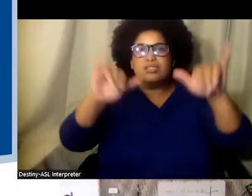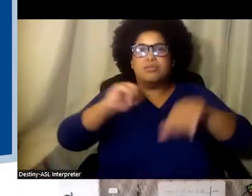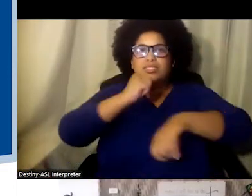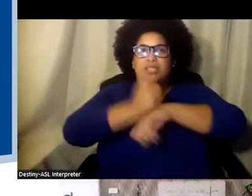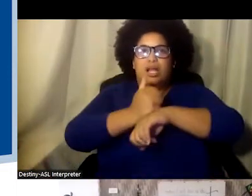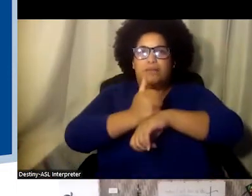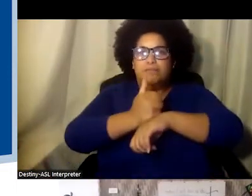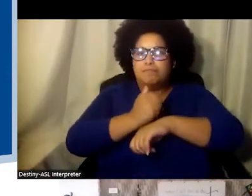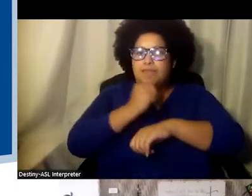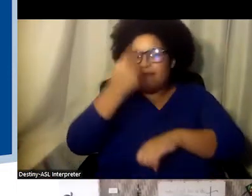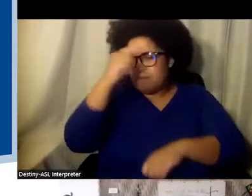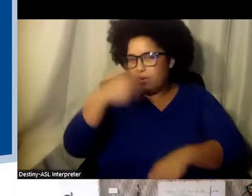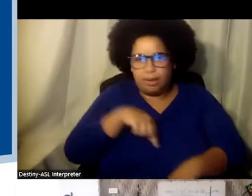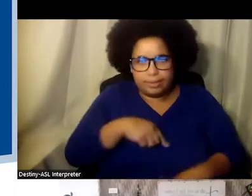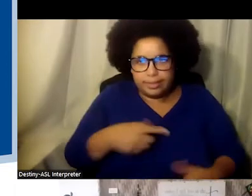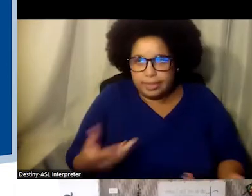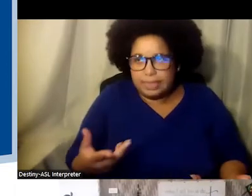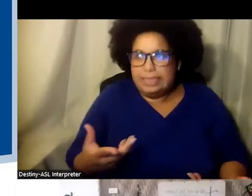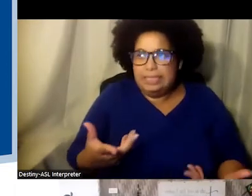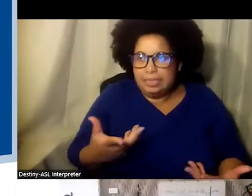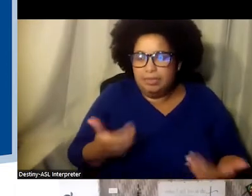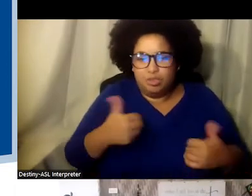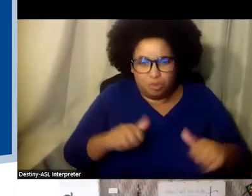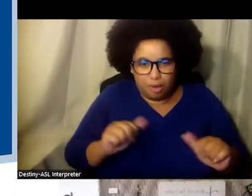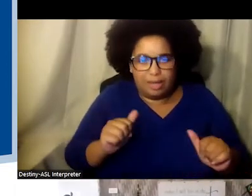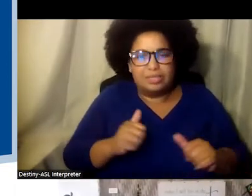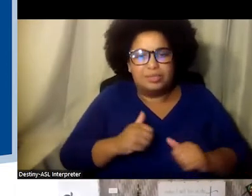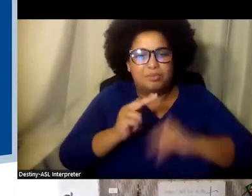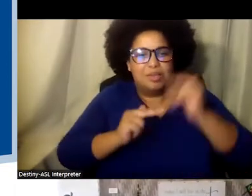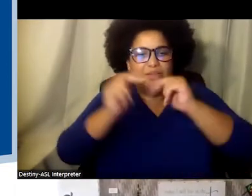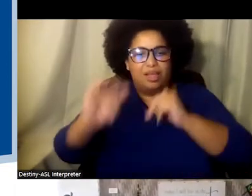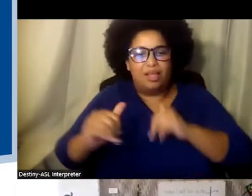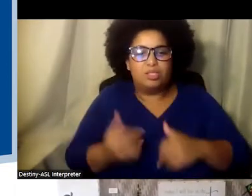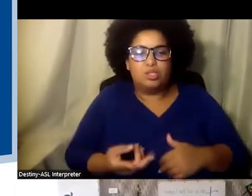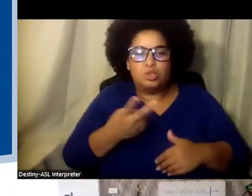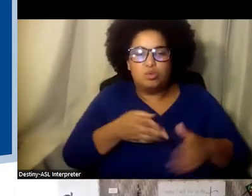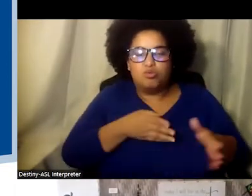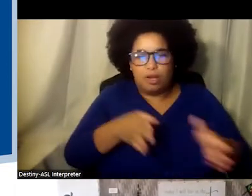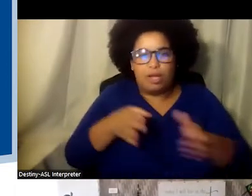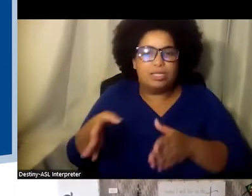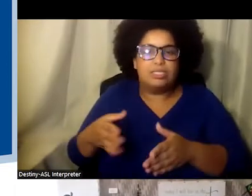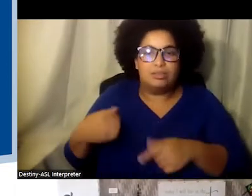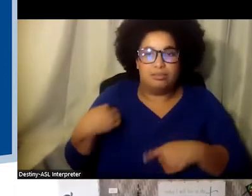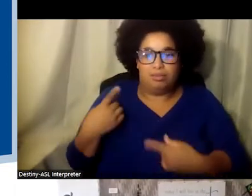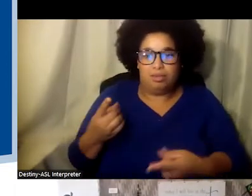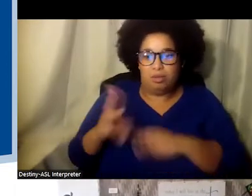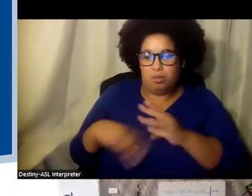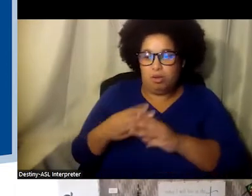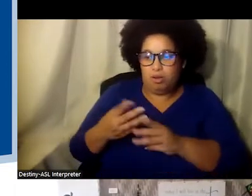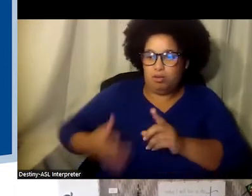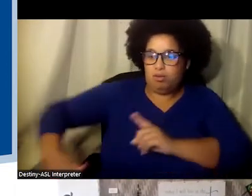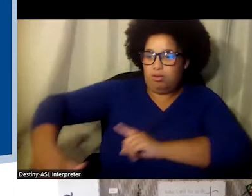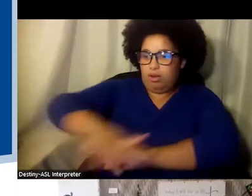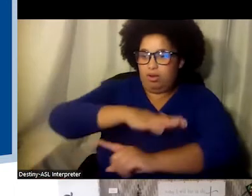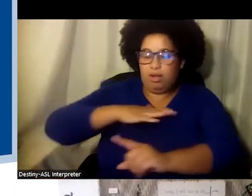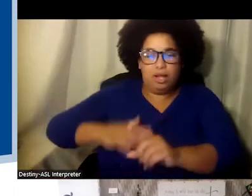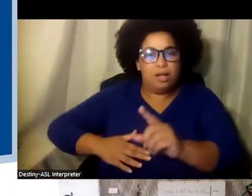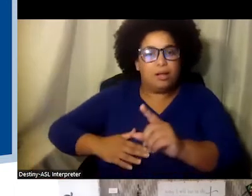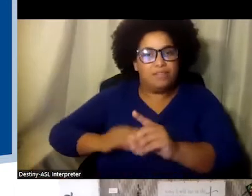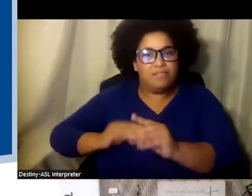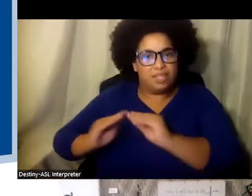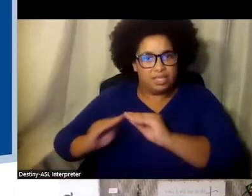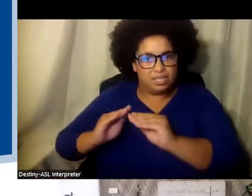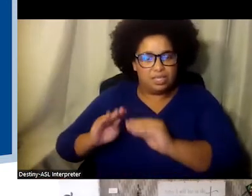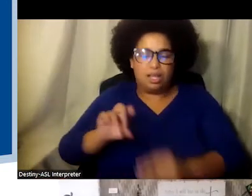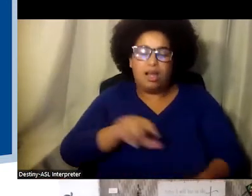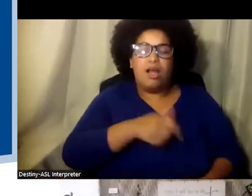wasn't built for us. So we're working on two tracks. One is to fix the existing world around us as we build, and the